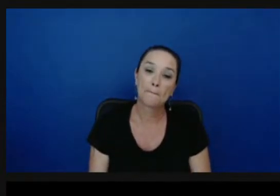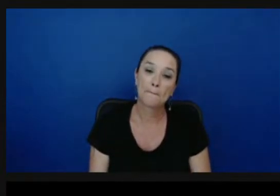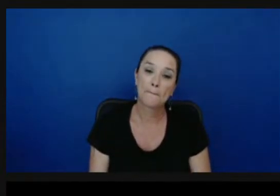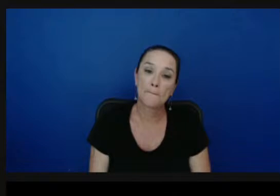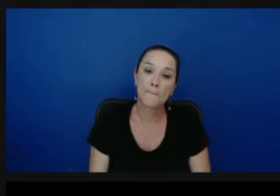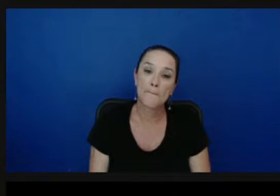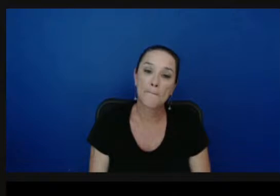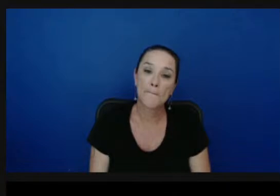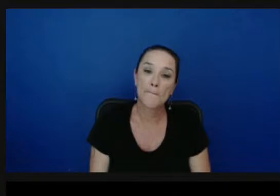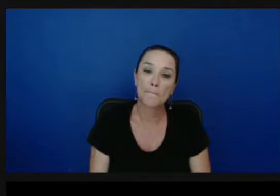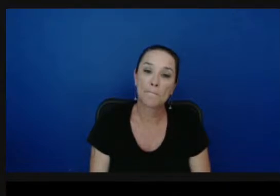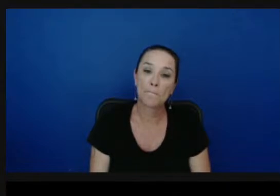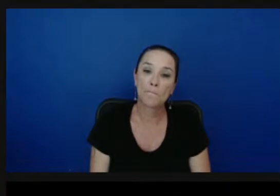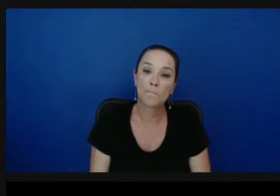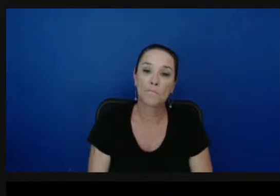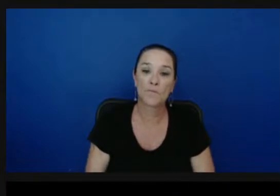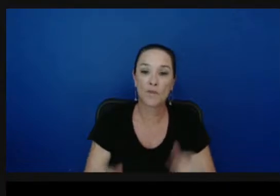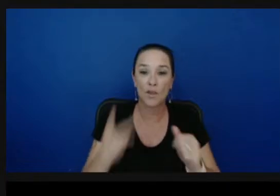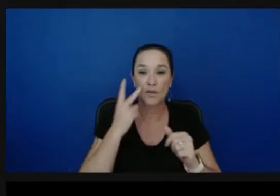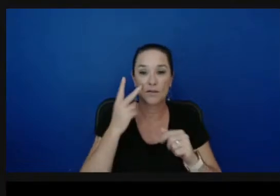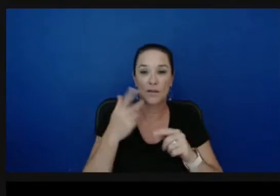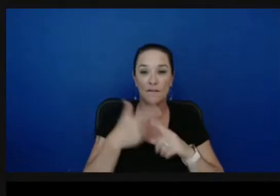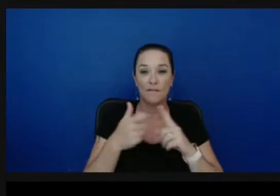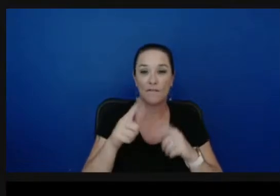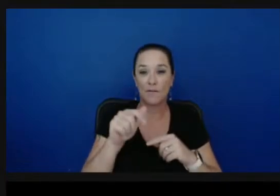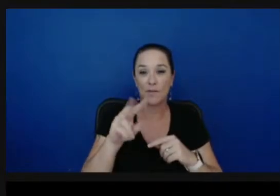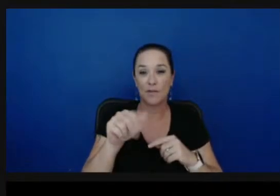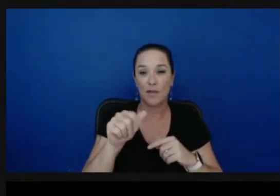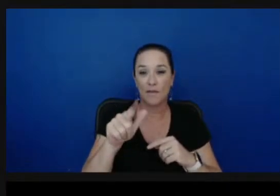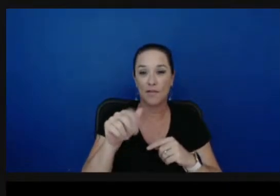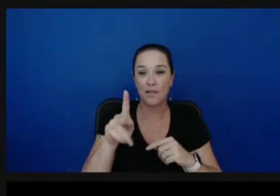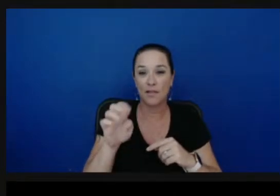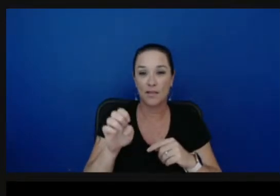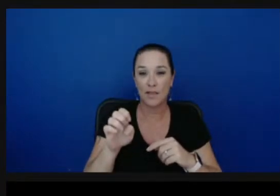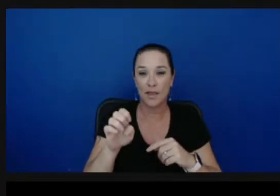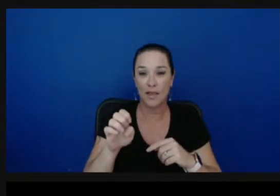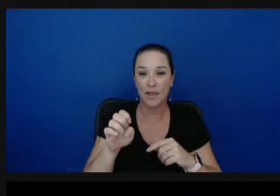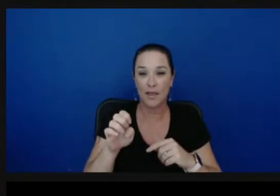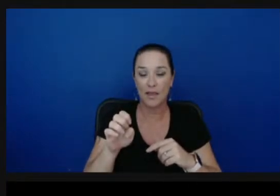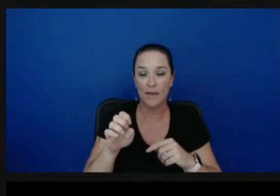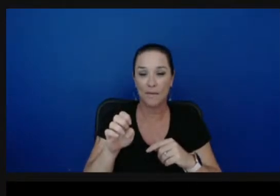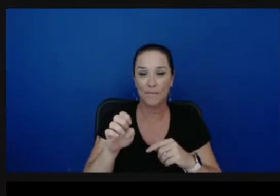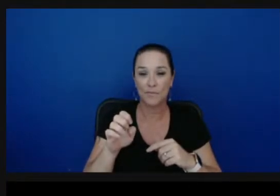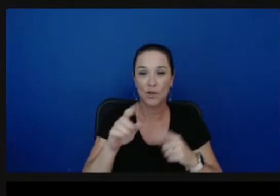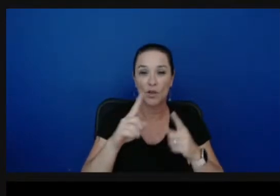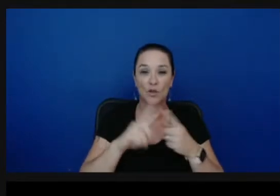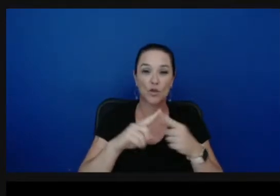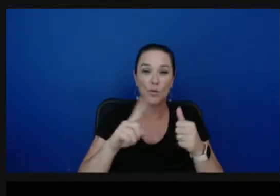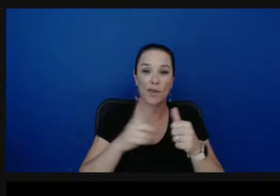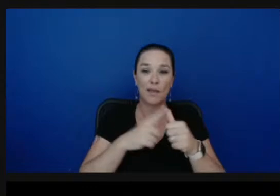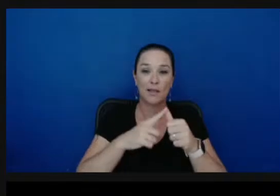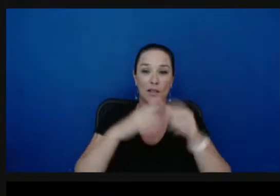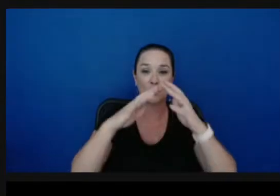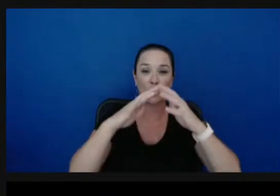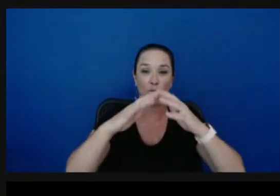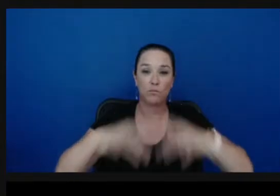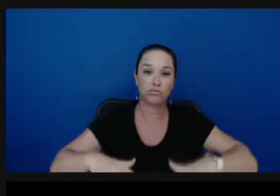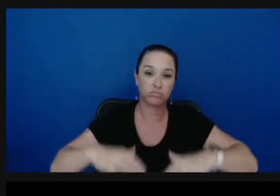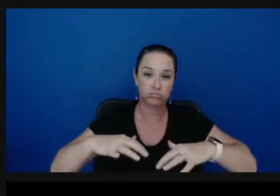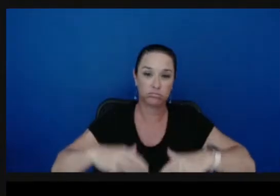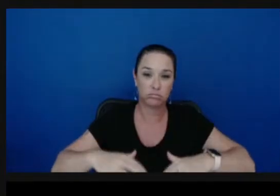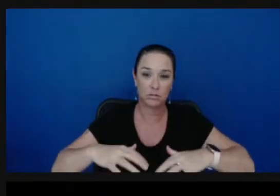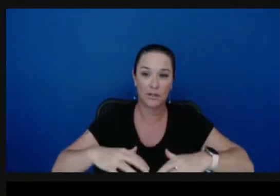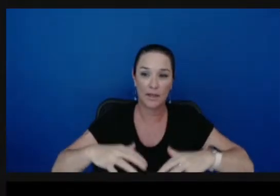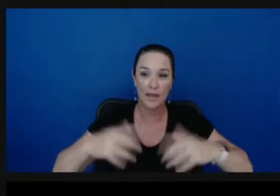of the crater from the lava lake overflowing in April of 2018 to the initial collapse and big dark ash clouds,